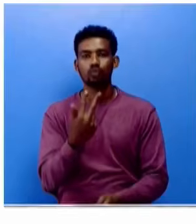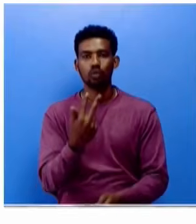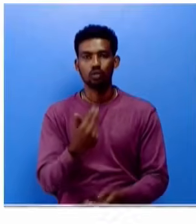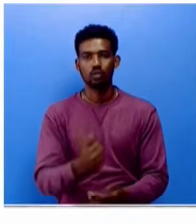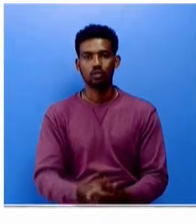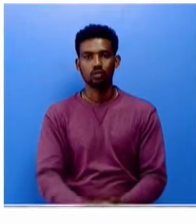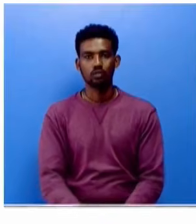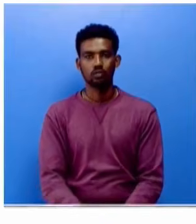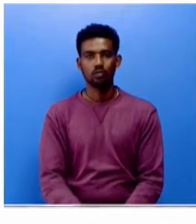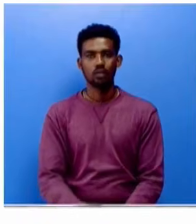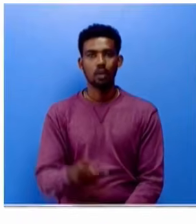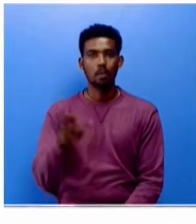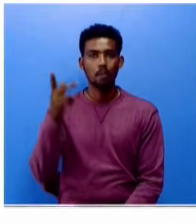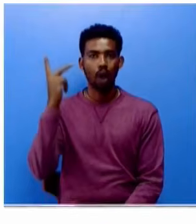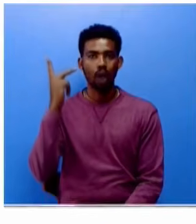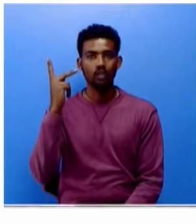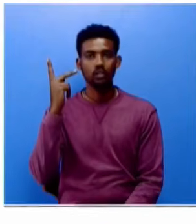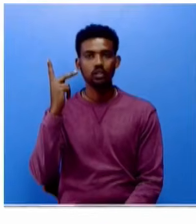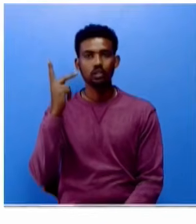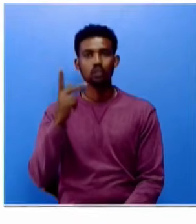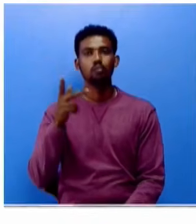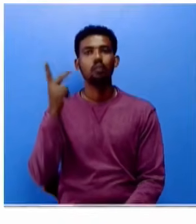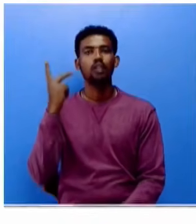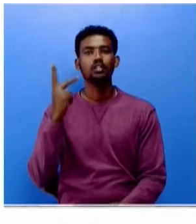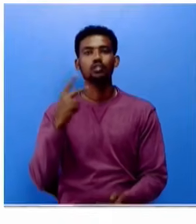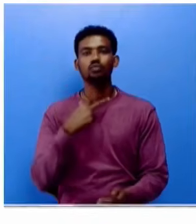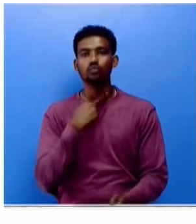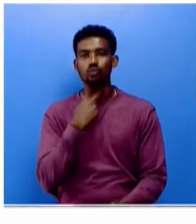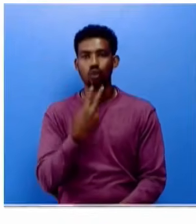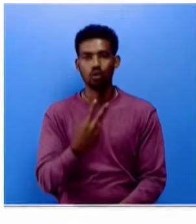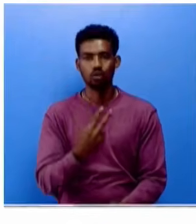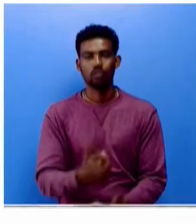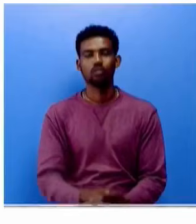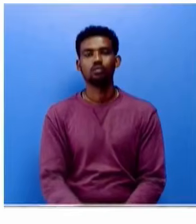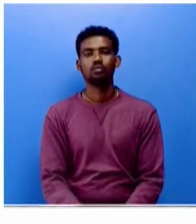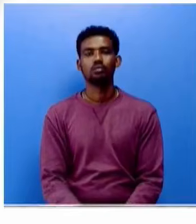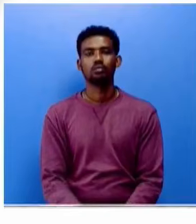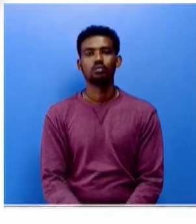Past in passive voice.